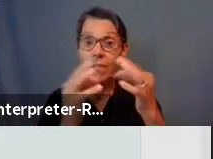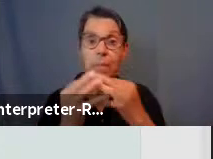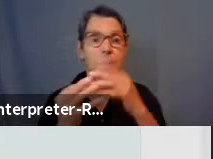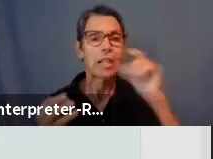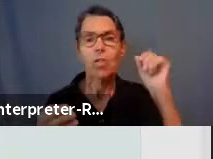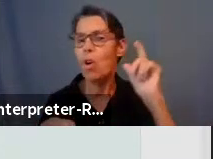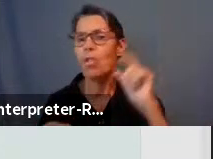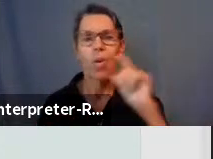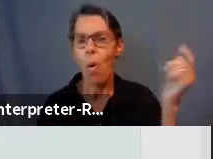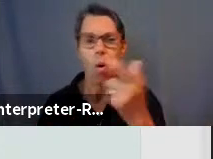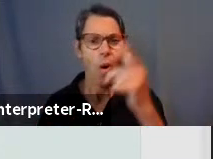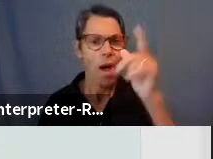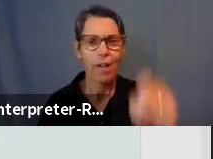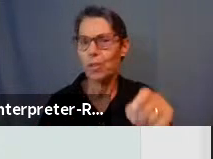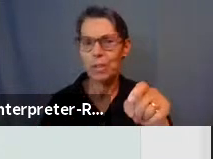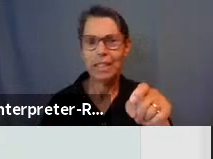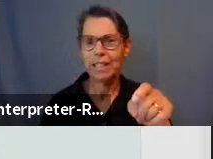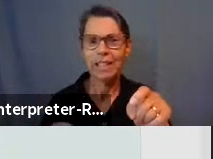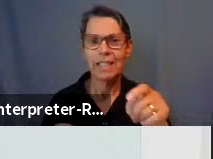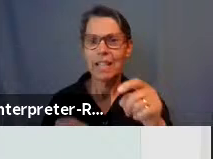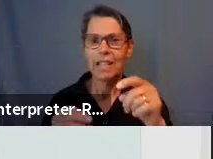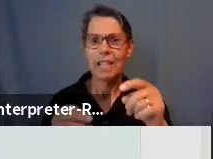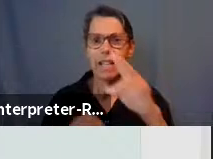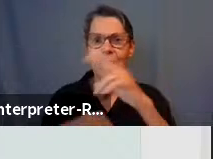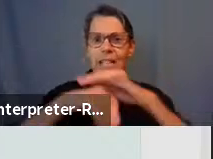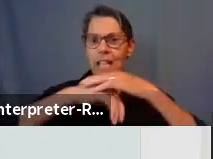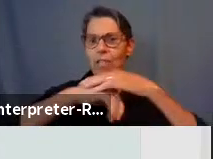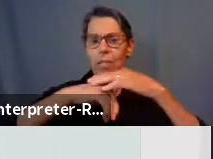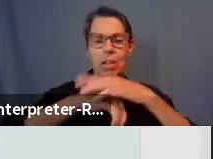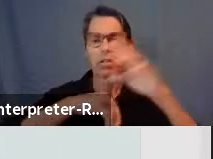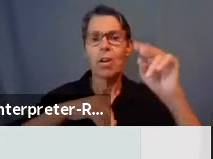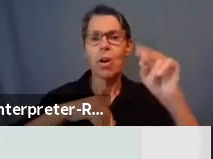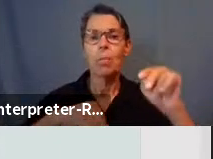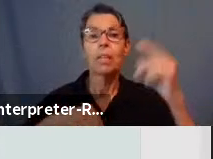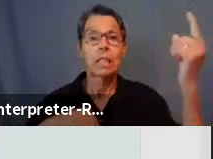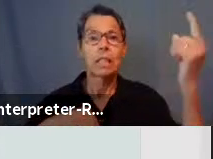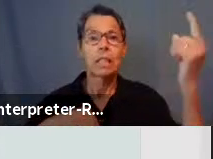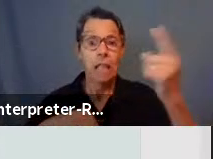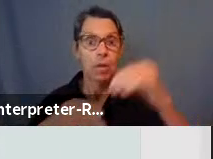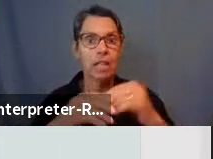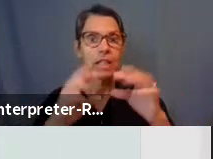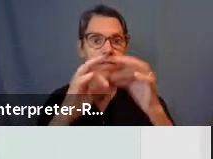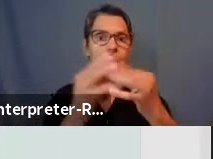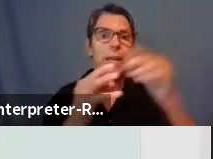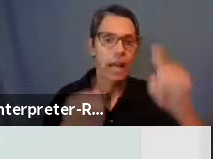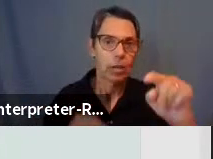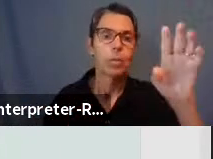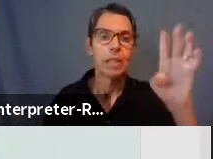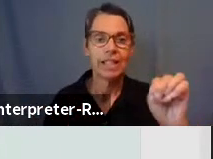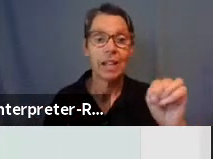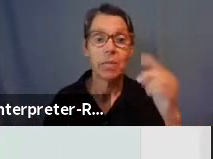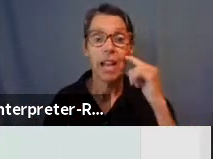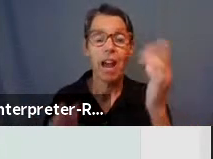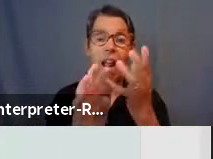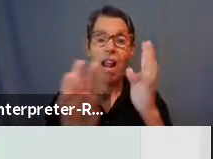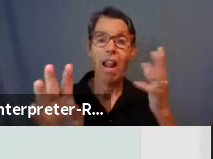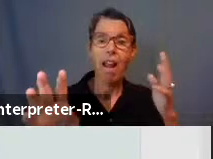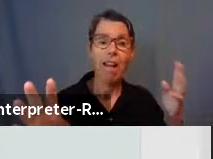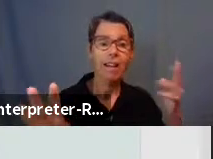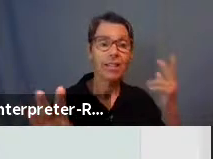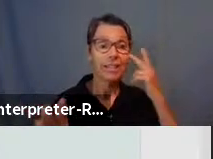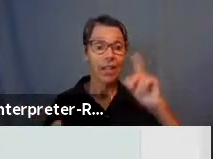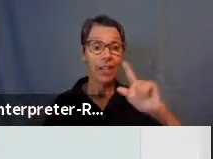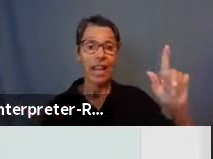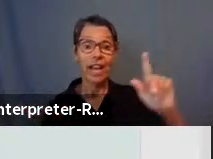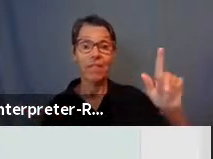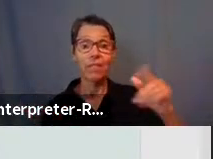had a line almost across the street. It was just really, it was a wonderful event. You can see on the left-hand side of the screen, we